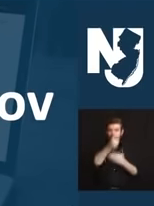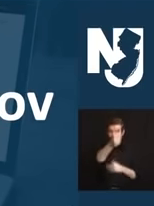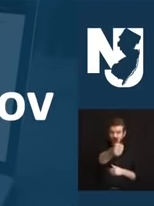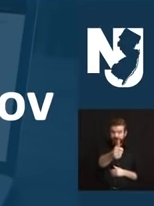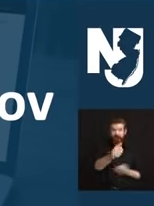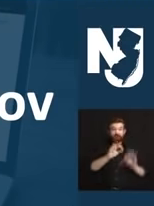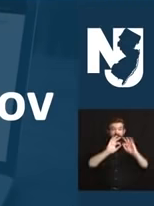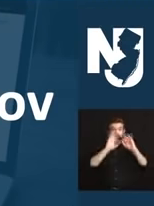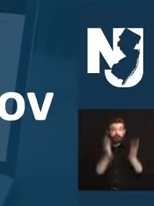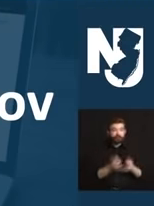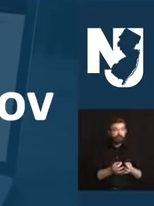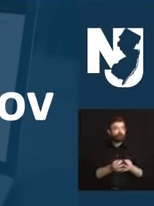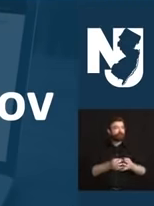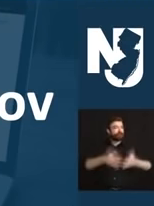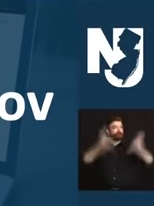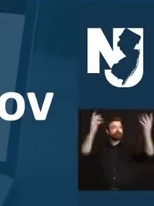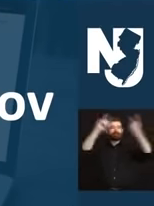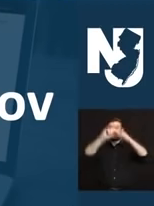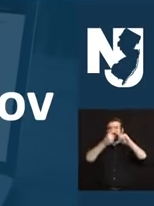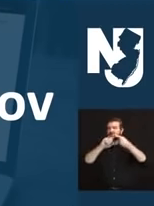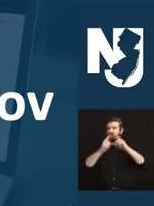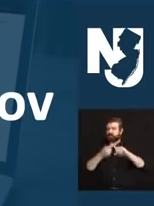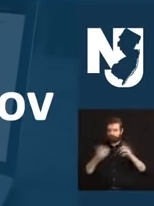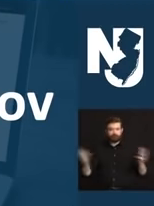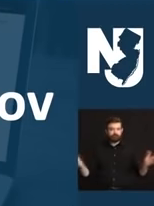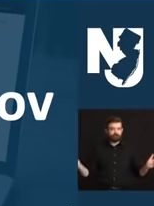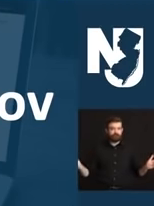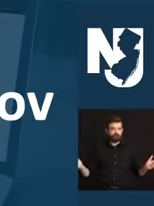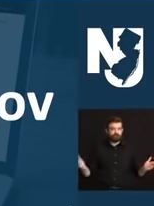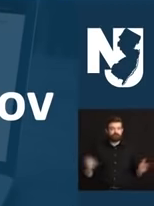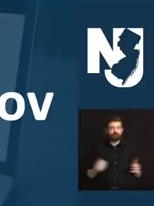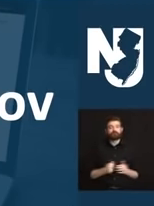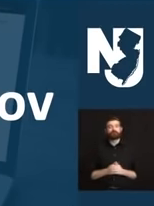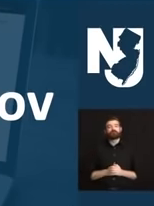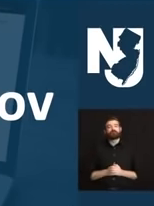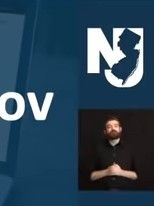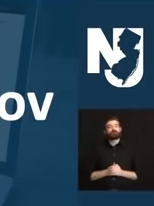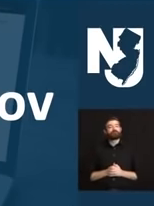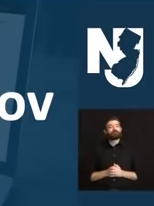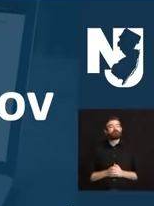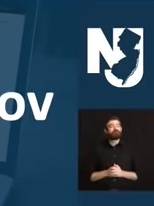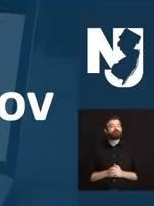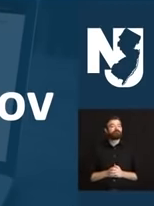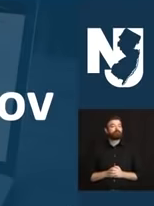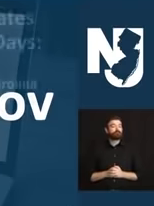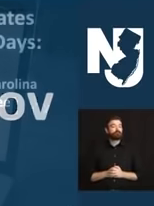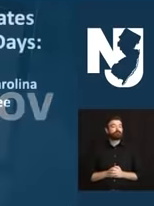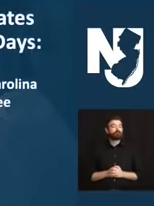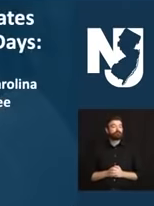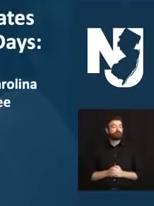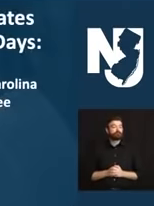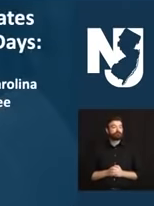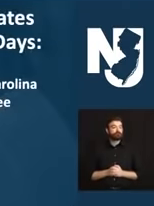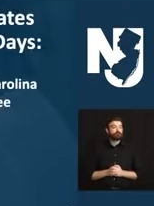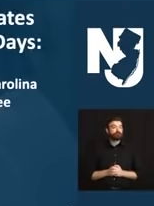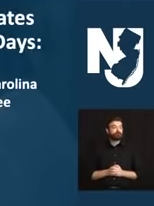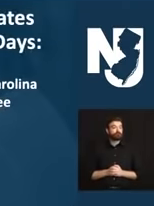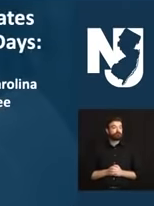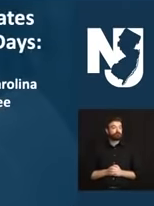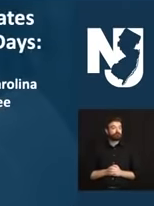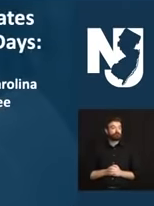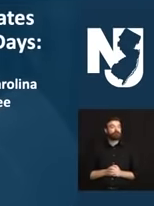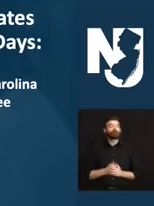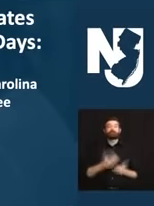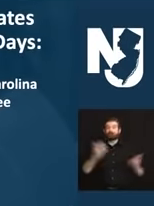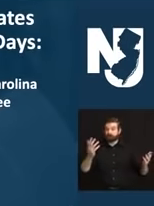common sense for the common good. And by the way, that includes those who are coming to New Jersey from across the